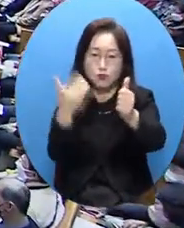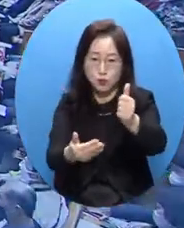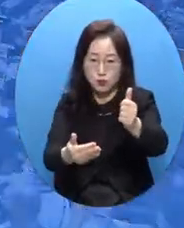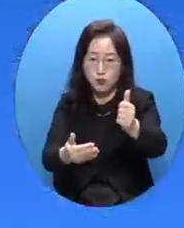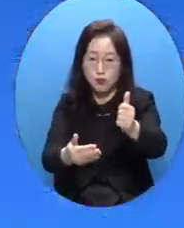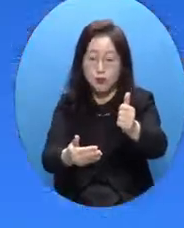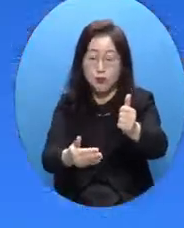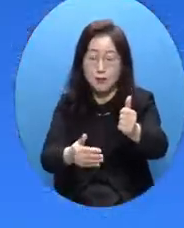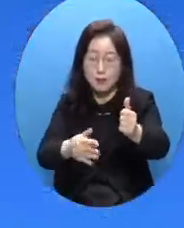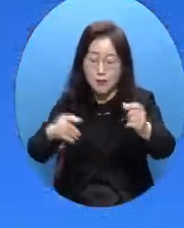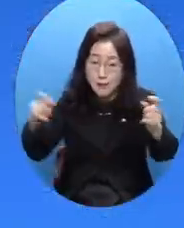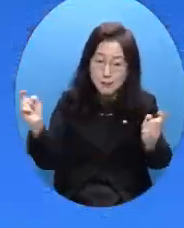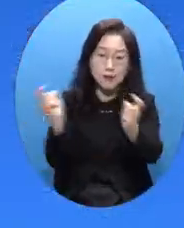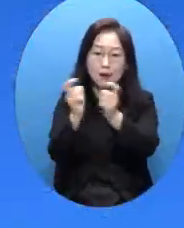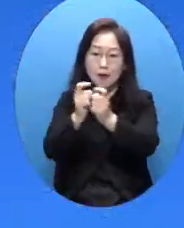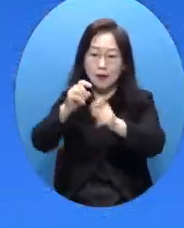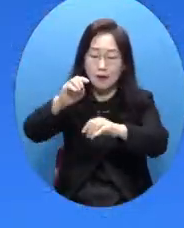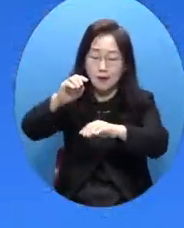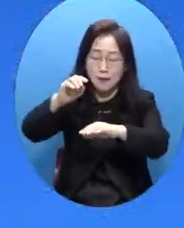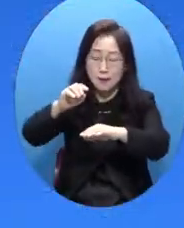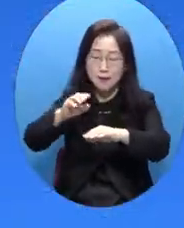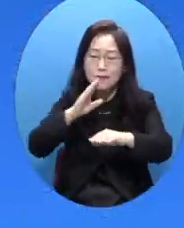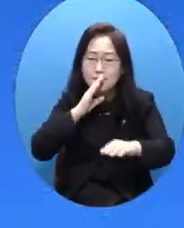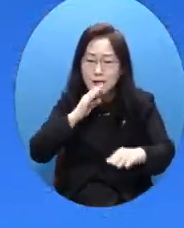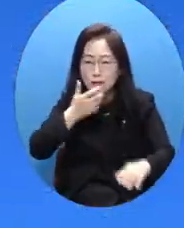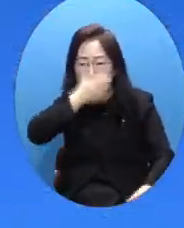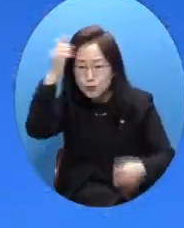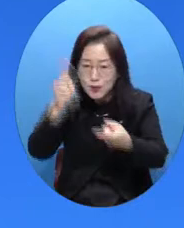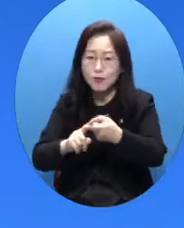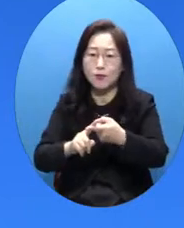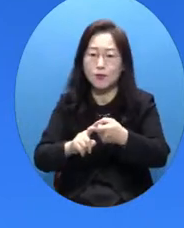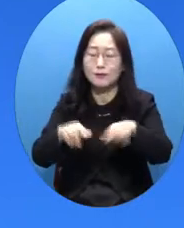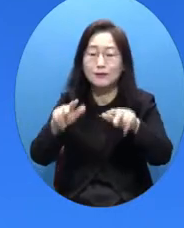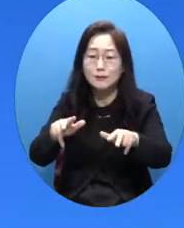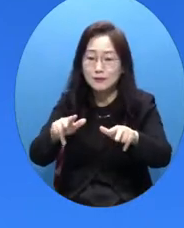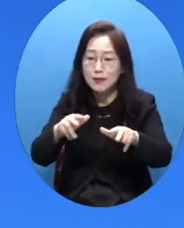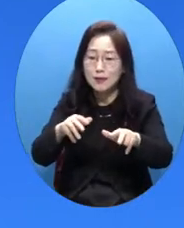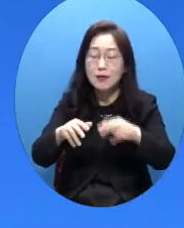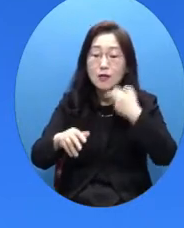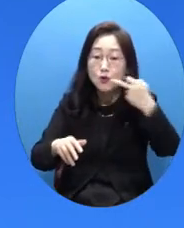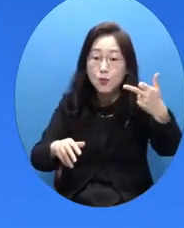in charge of the whole land of Egypt finally Joseph's Dream came true